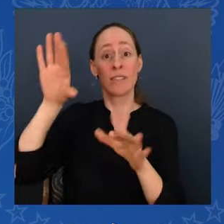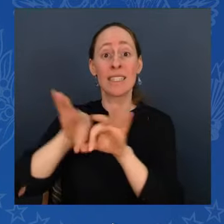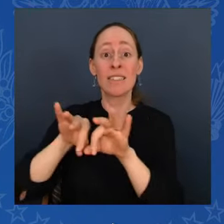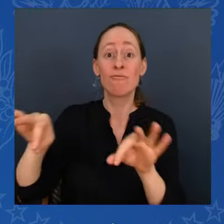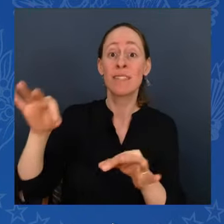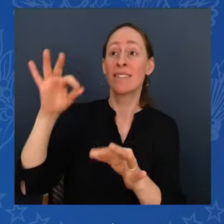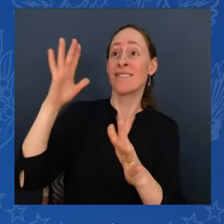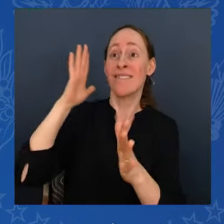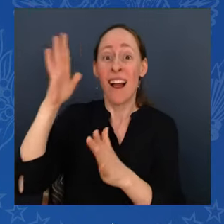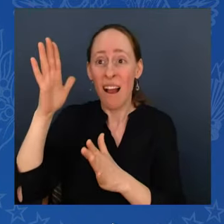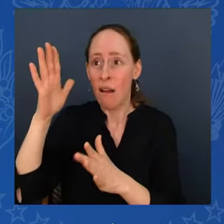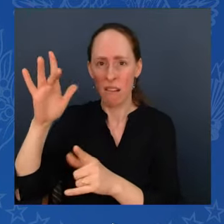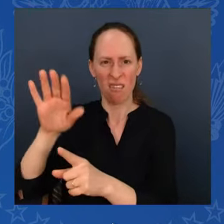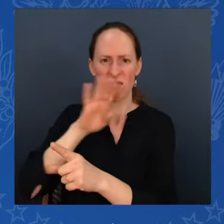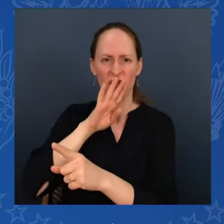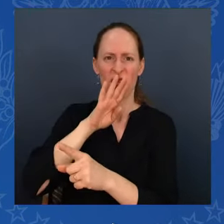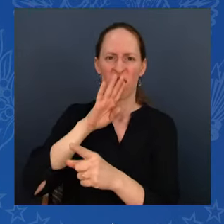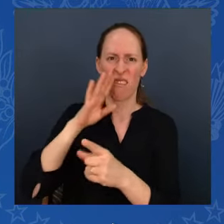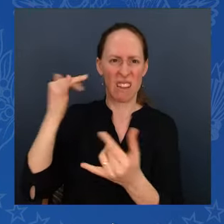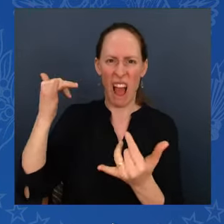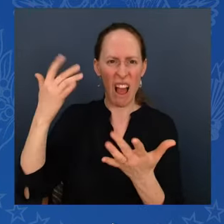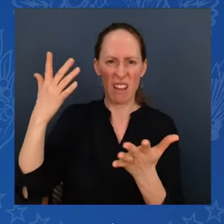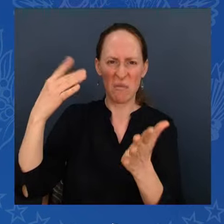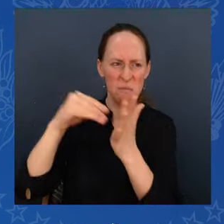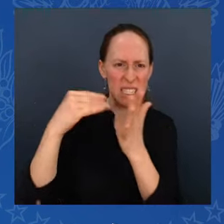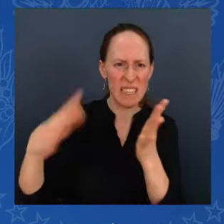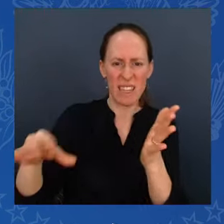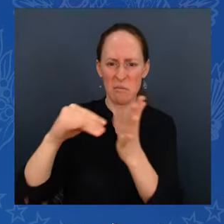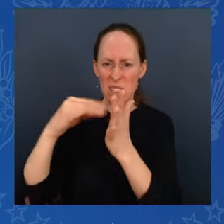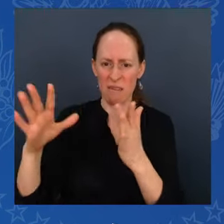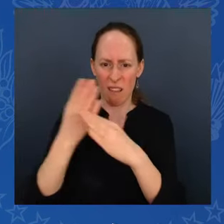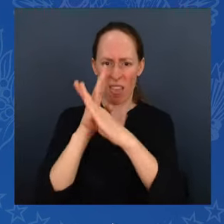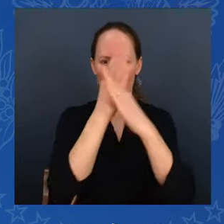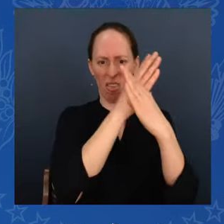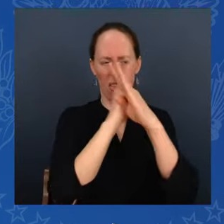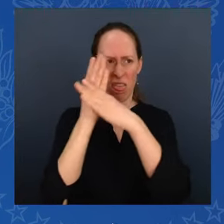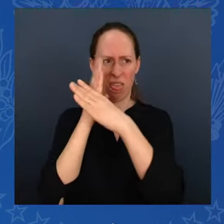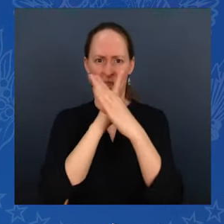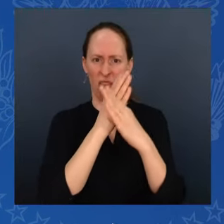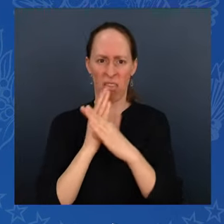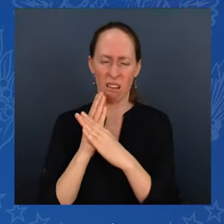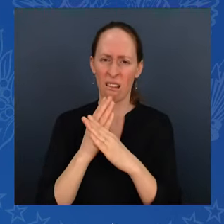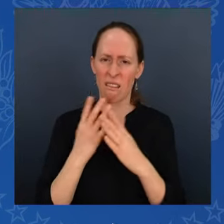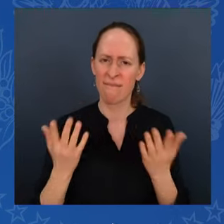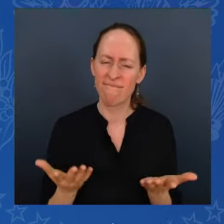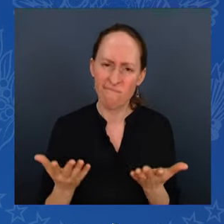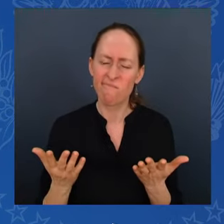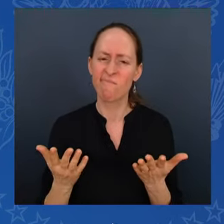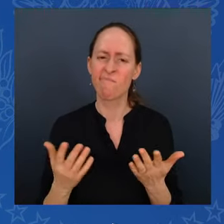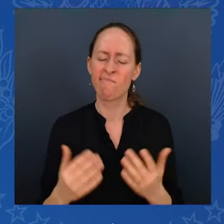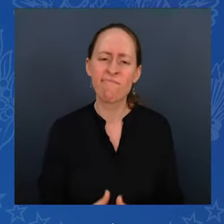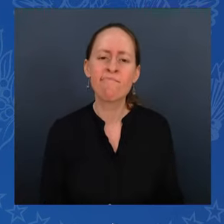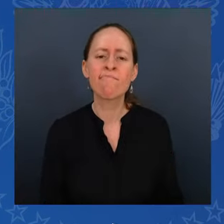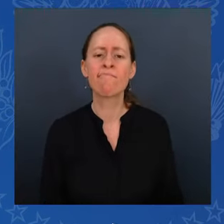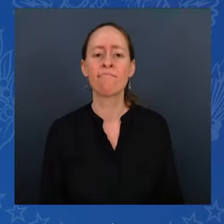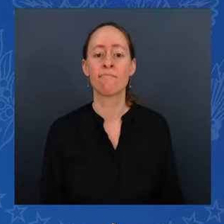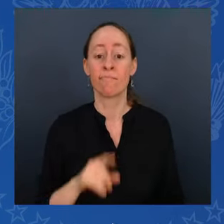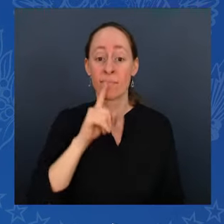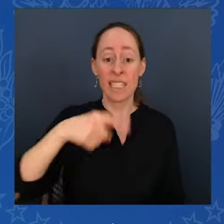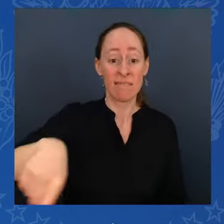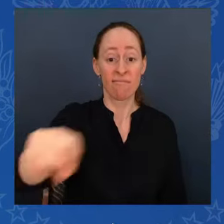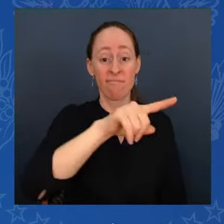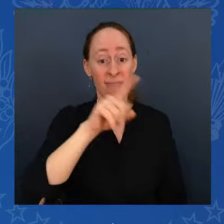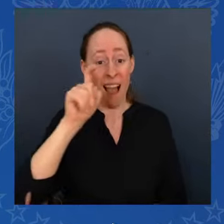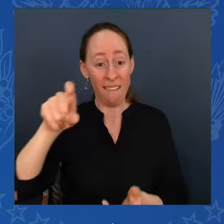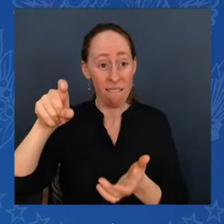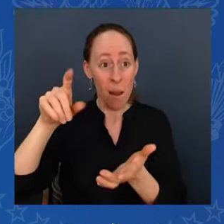college tuition was more affordable and borrowing for colleges repaying those loans was more reasonable. Today, too many Americans, especially